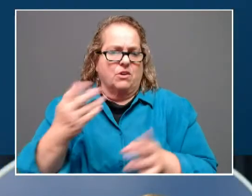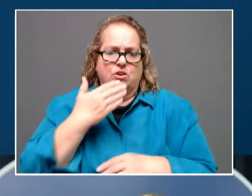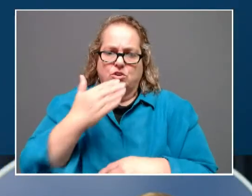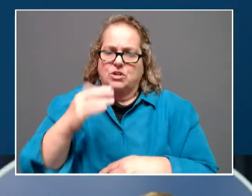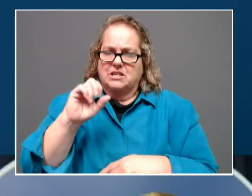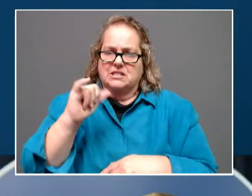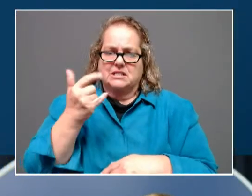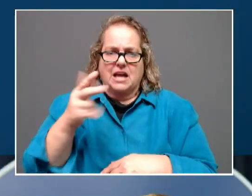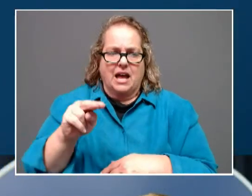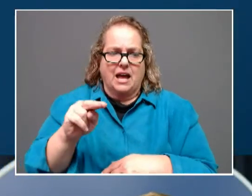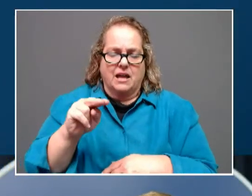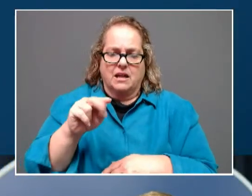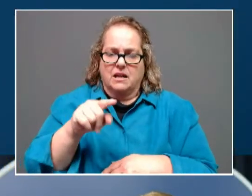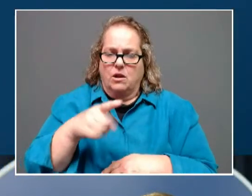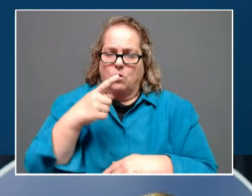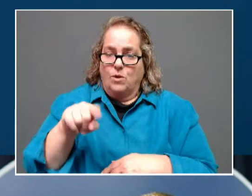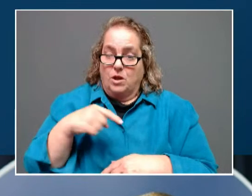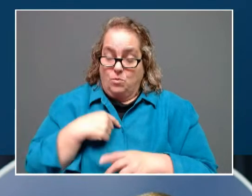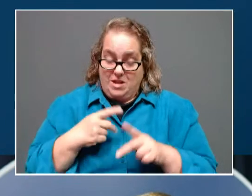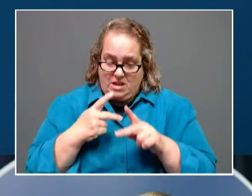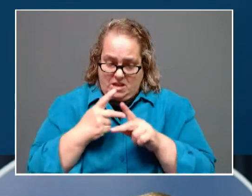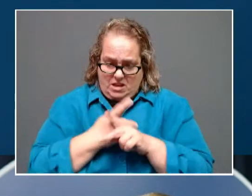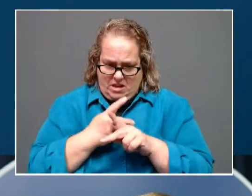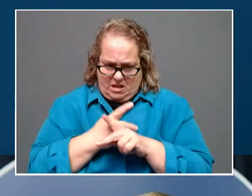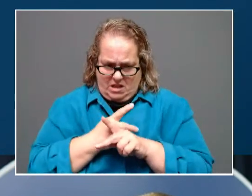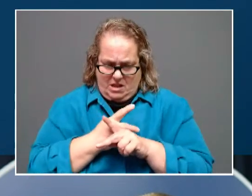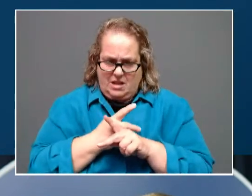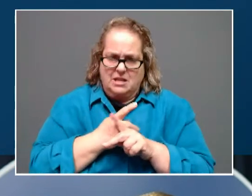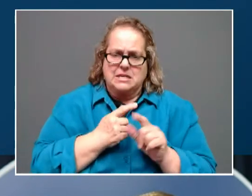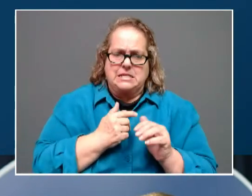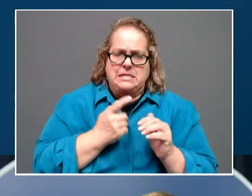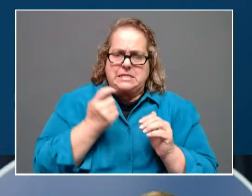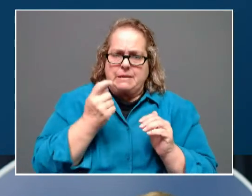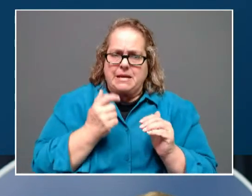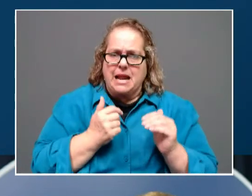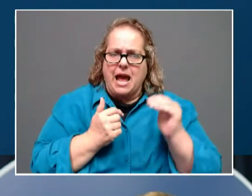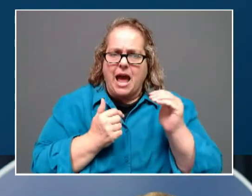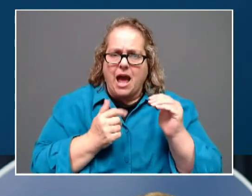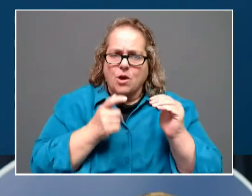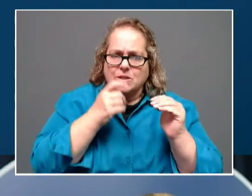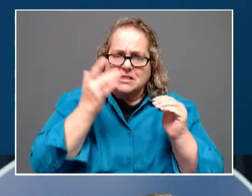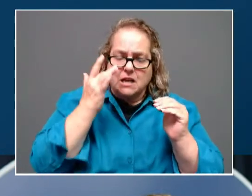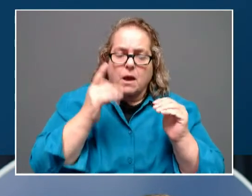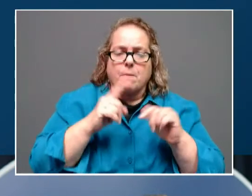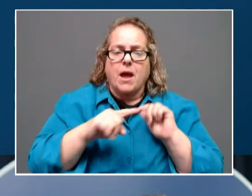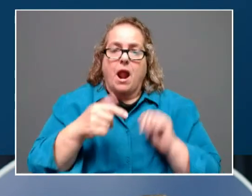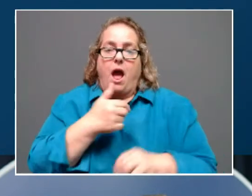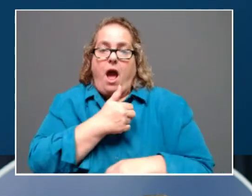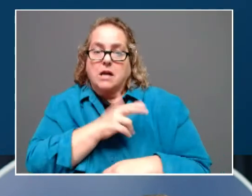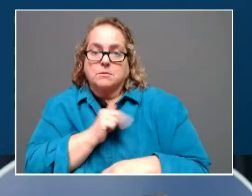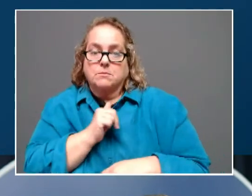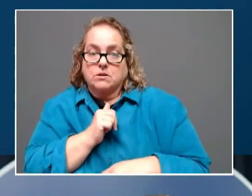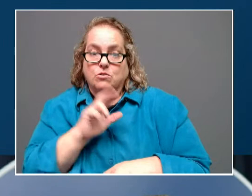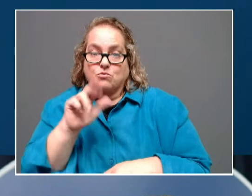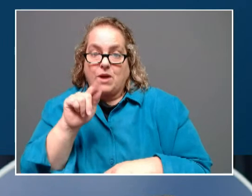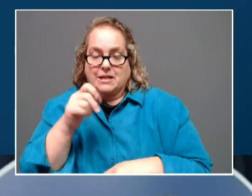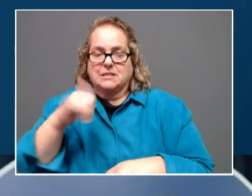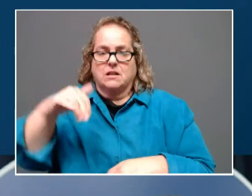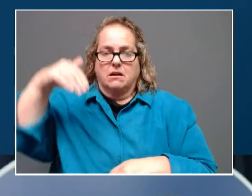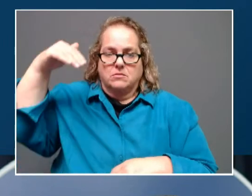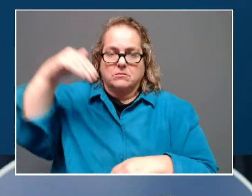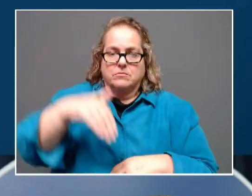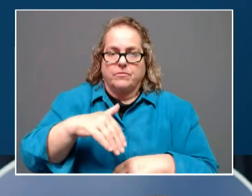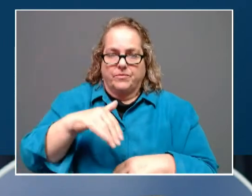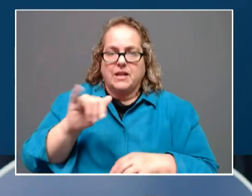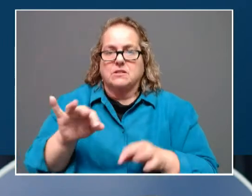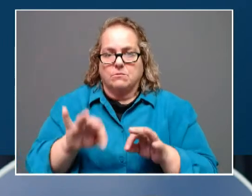we factor in all the additional things that we are looking at now, especially hospitalizations, with the variants no longer being